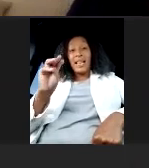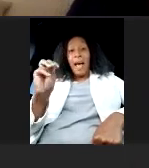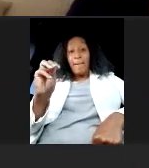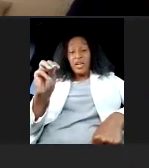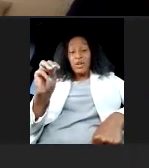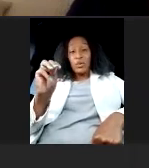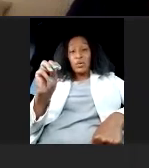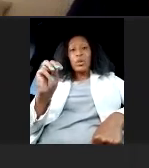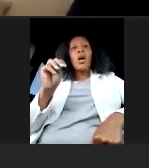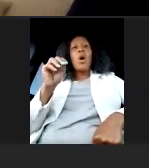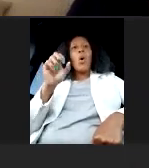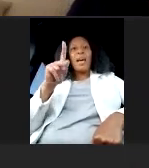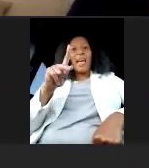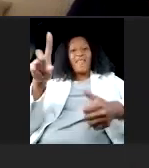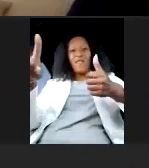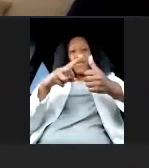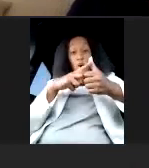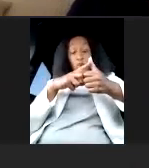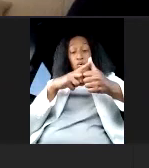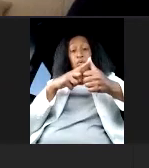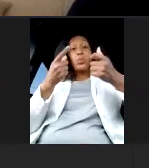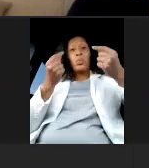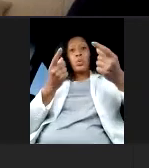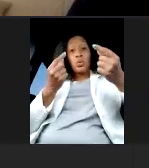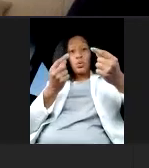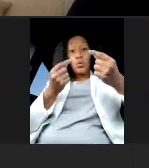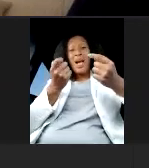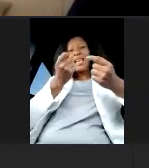do is I got to find a way to get rid of these kilometers.